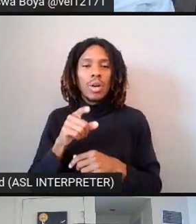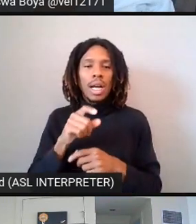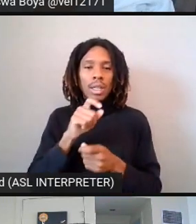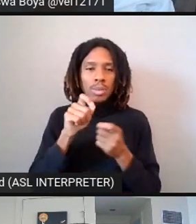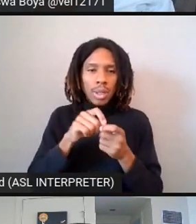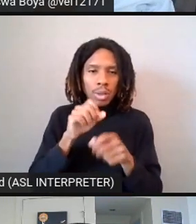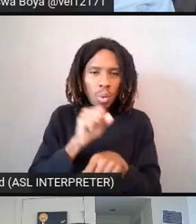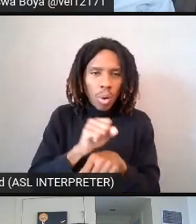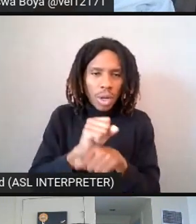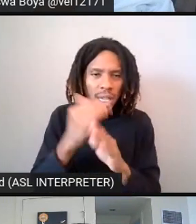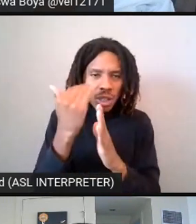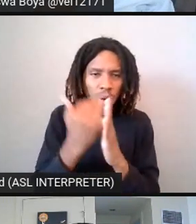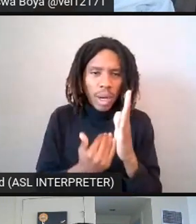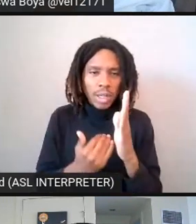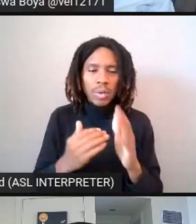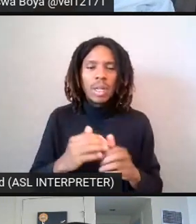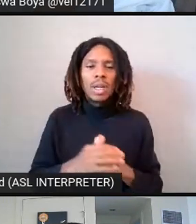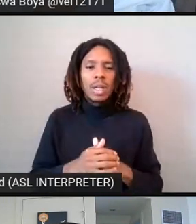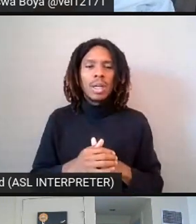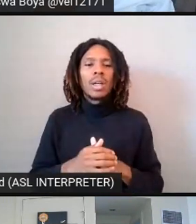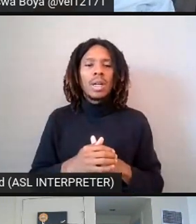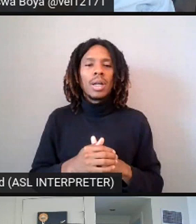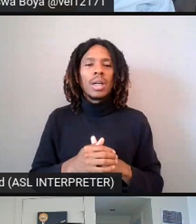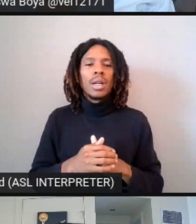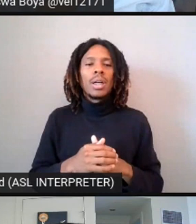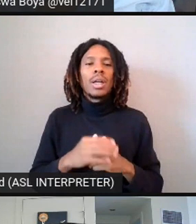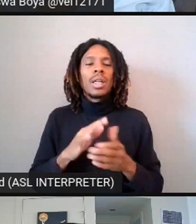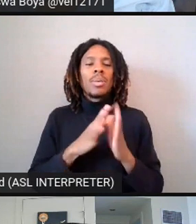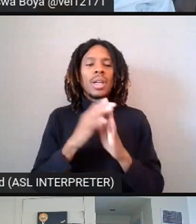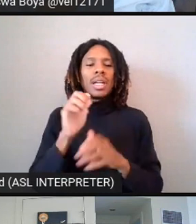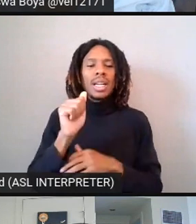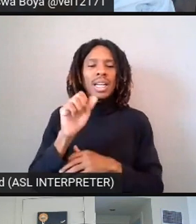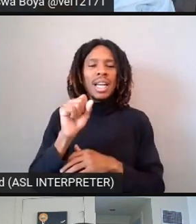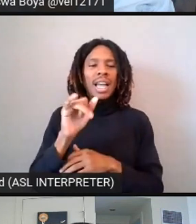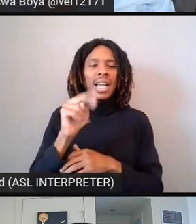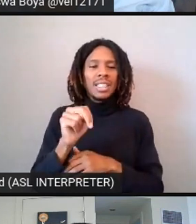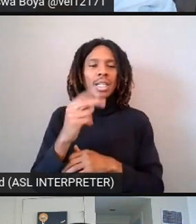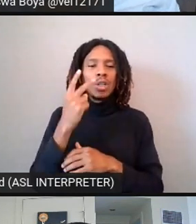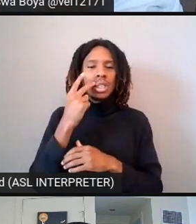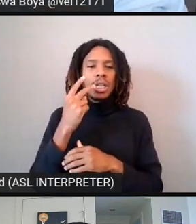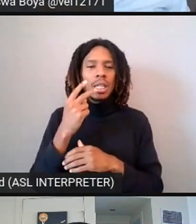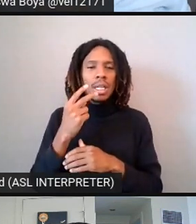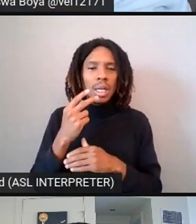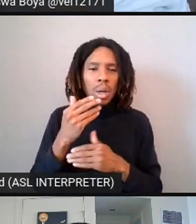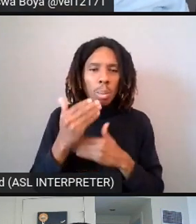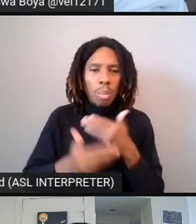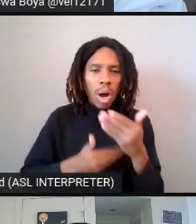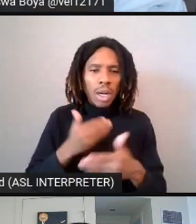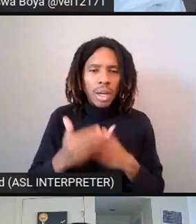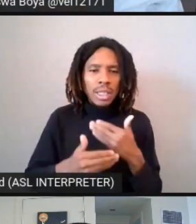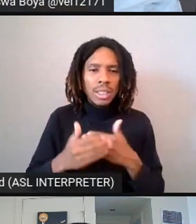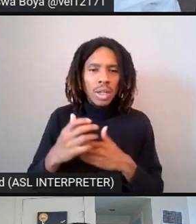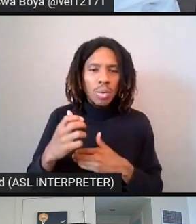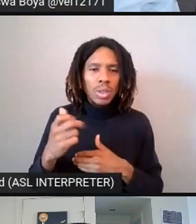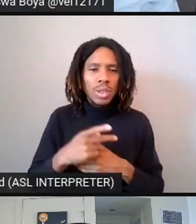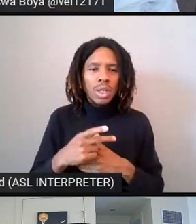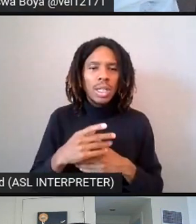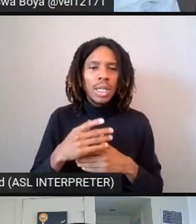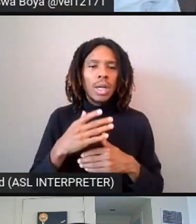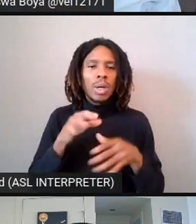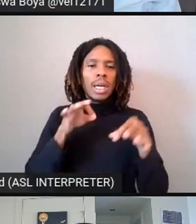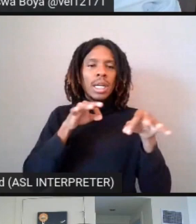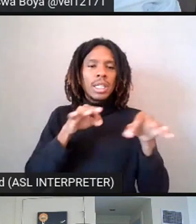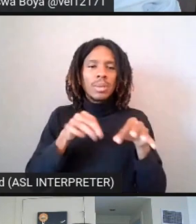that. As soon as I do that, it's an asynchronous call. You see a progress event return, which outlines that